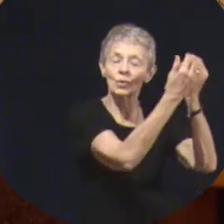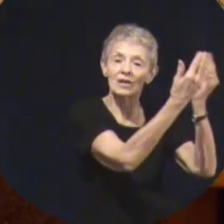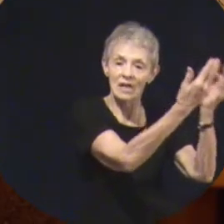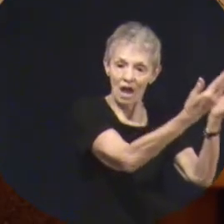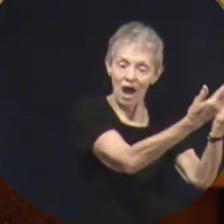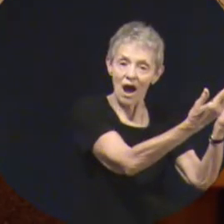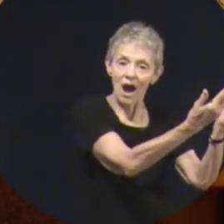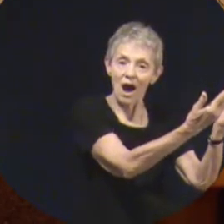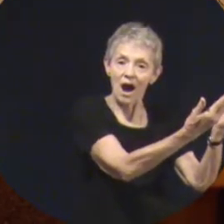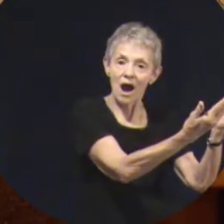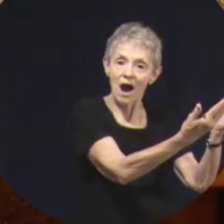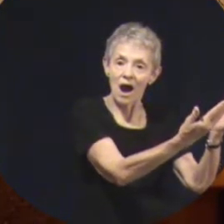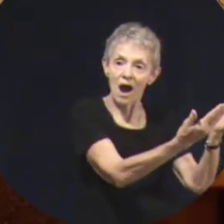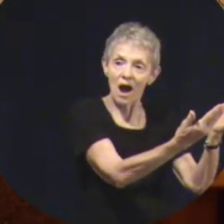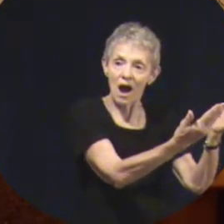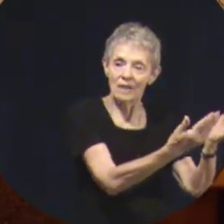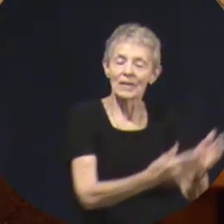alleluia.